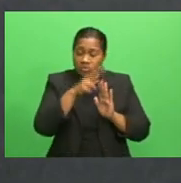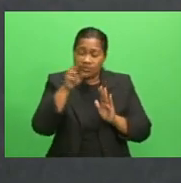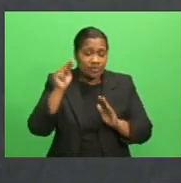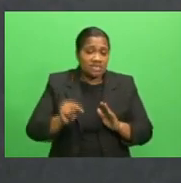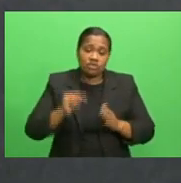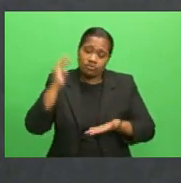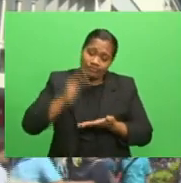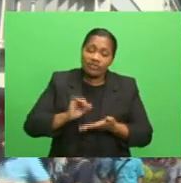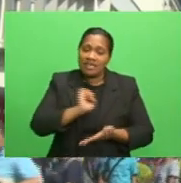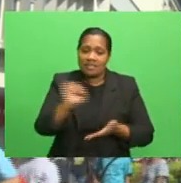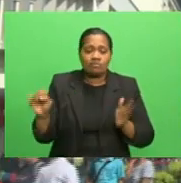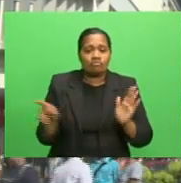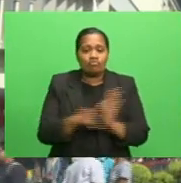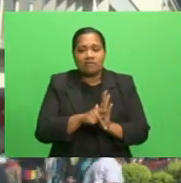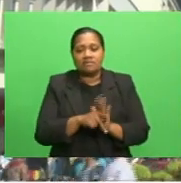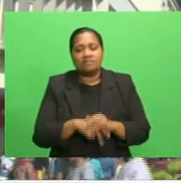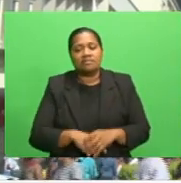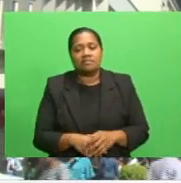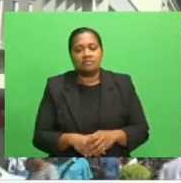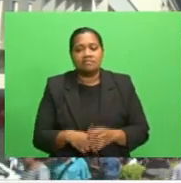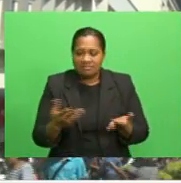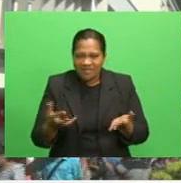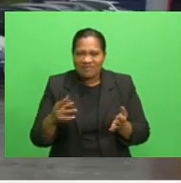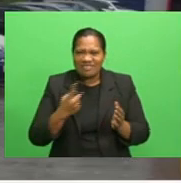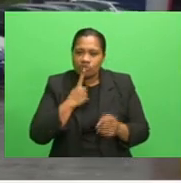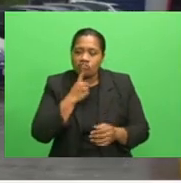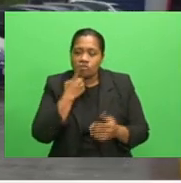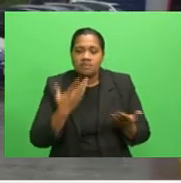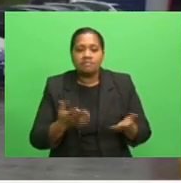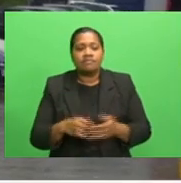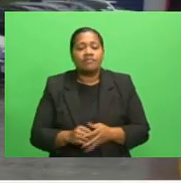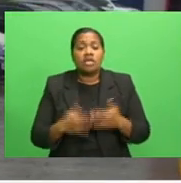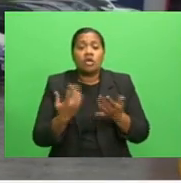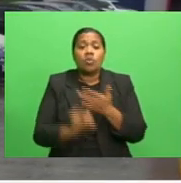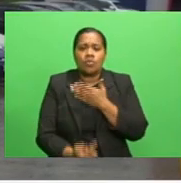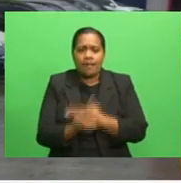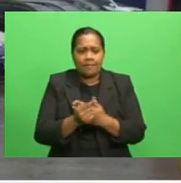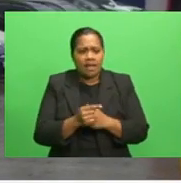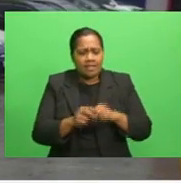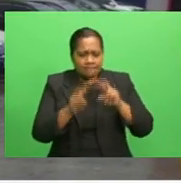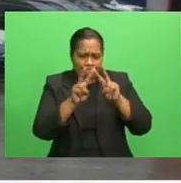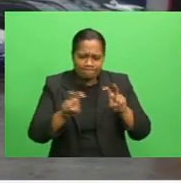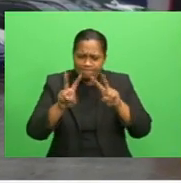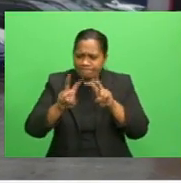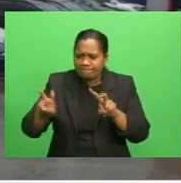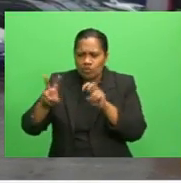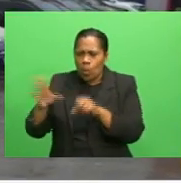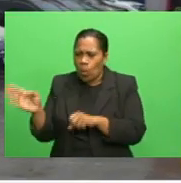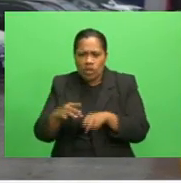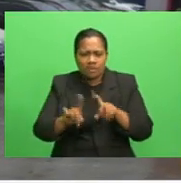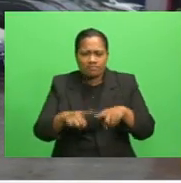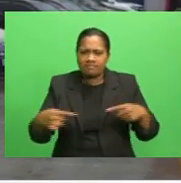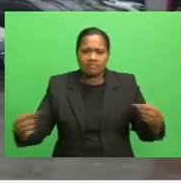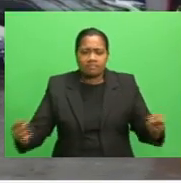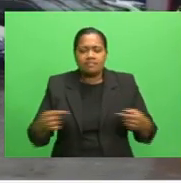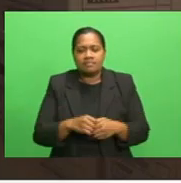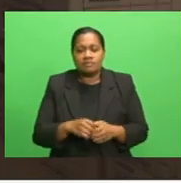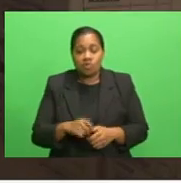noodles are concerned. Ayasai Kayum says they have gone through each and every product to make it more perspective. One of the